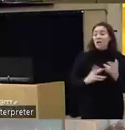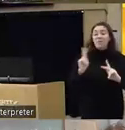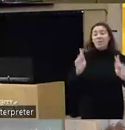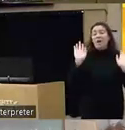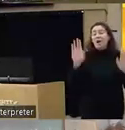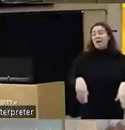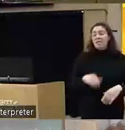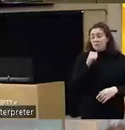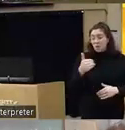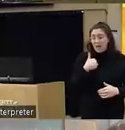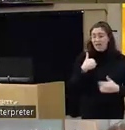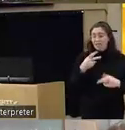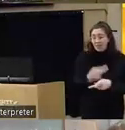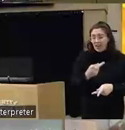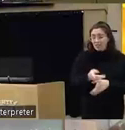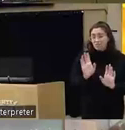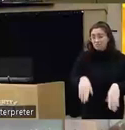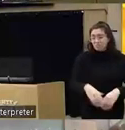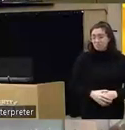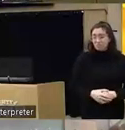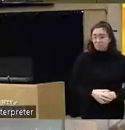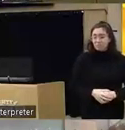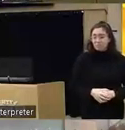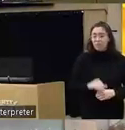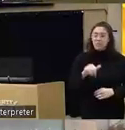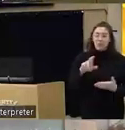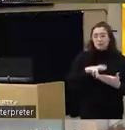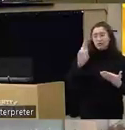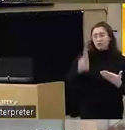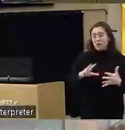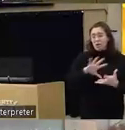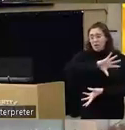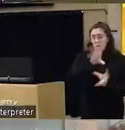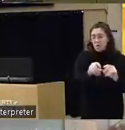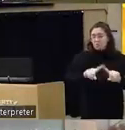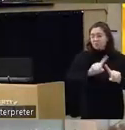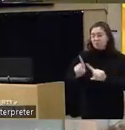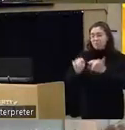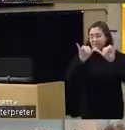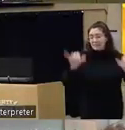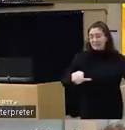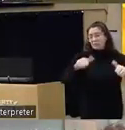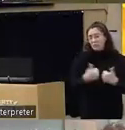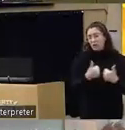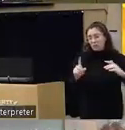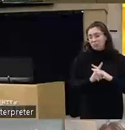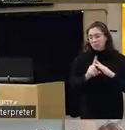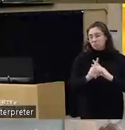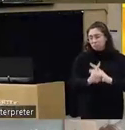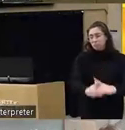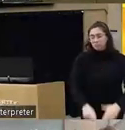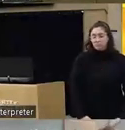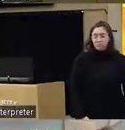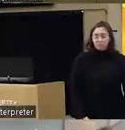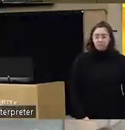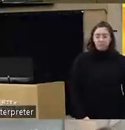at all. So that is the kind of the result of all of these systems and the challenges that we're in. Even when